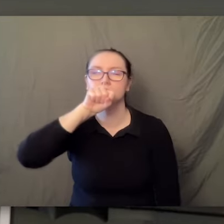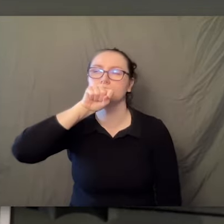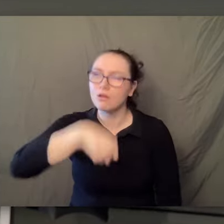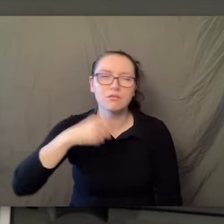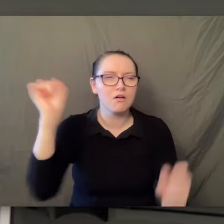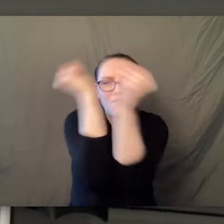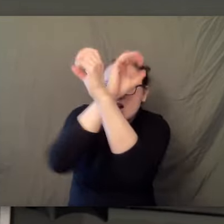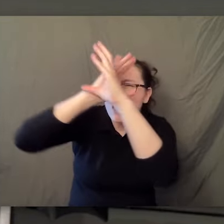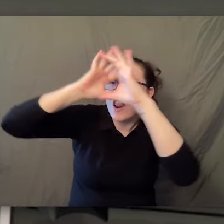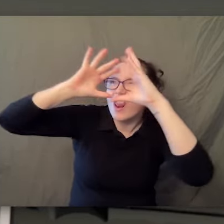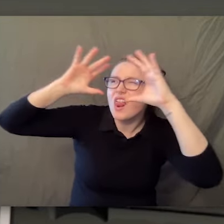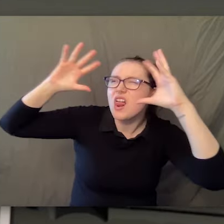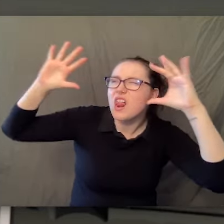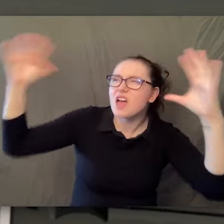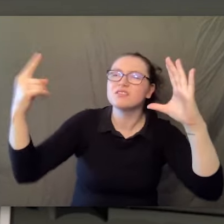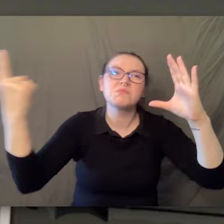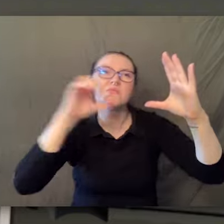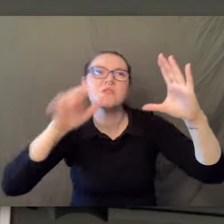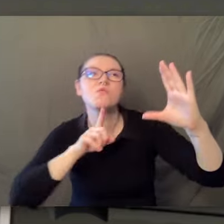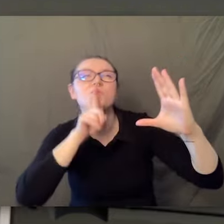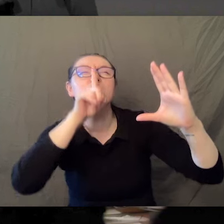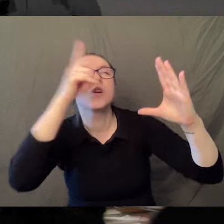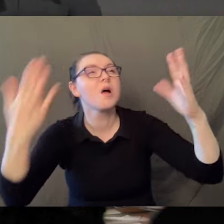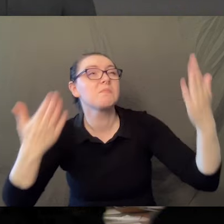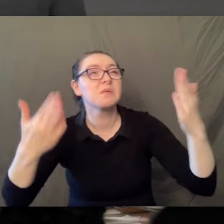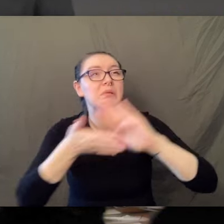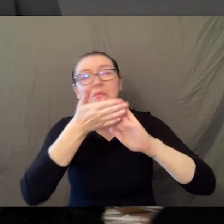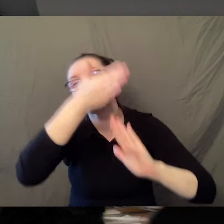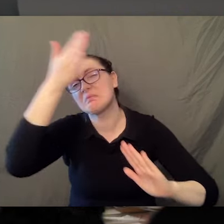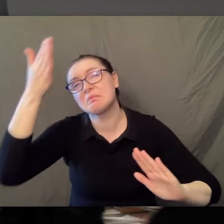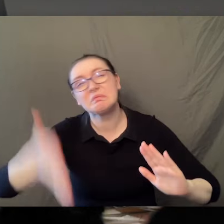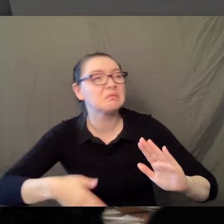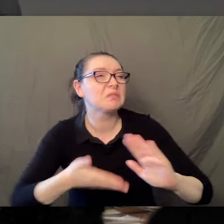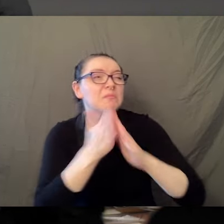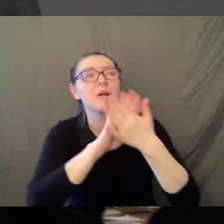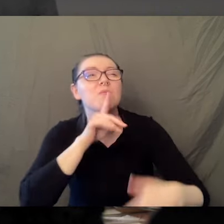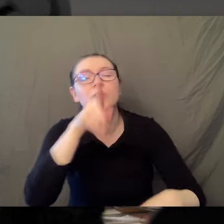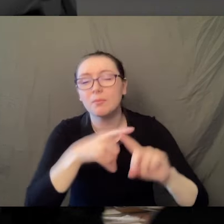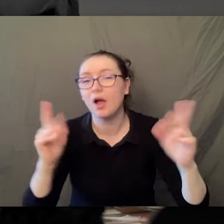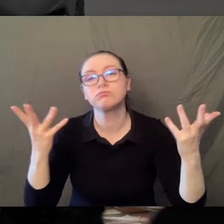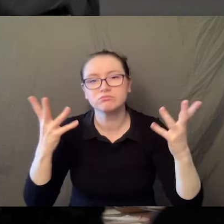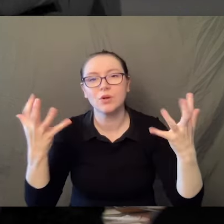it. I love the little dopamine hit I get when I picture some amazing future that's not yet come to pass and probably never will.